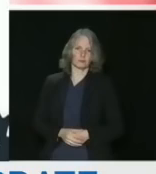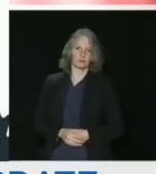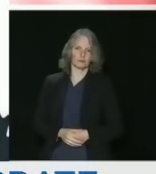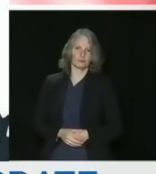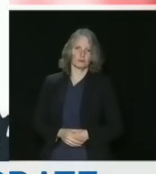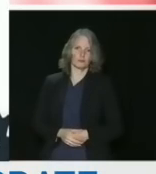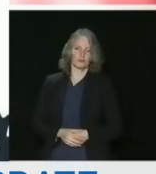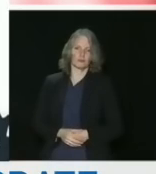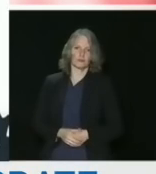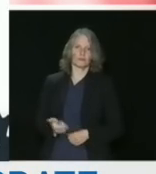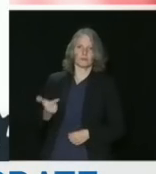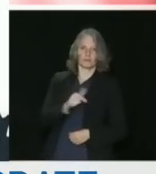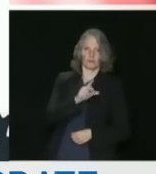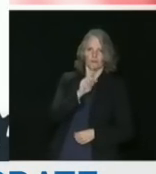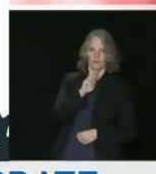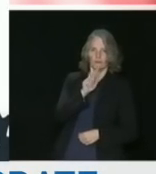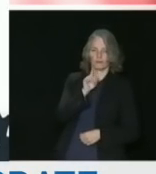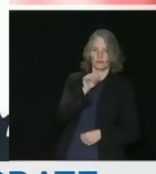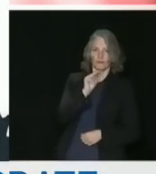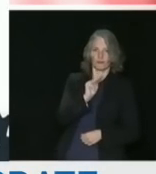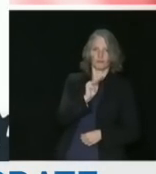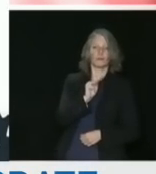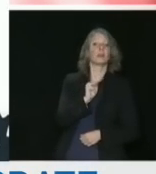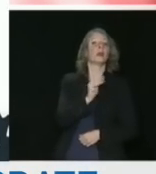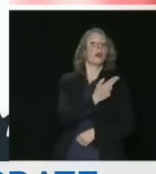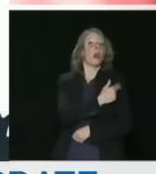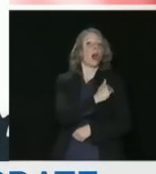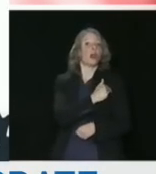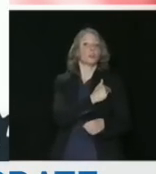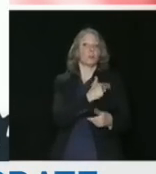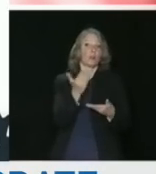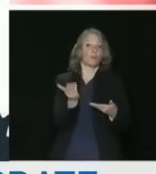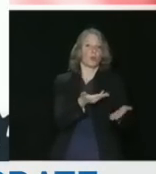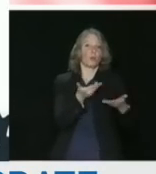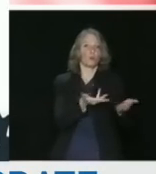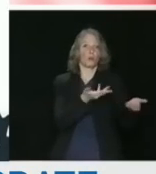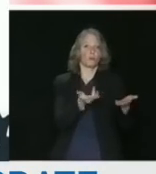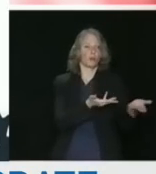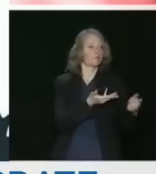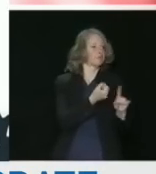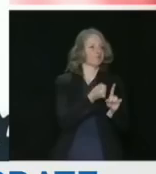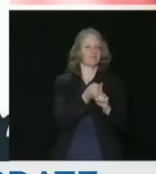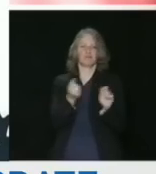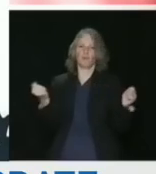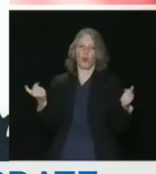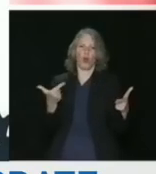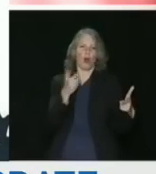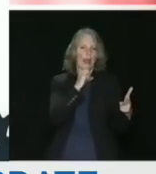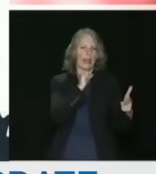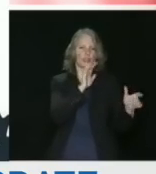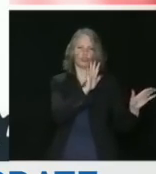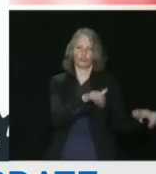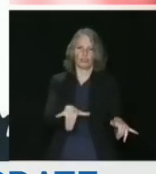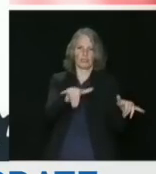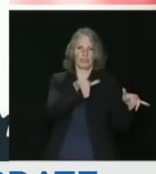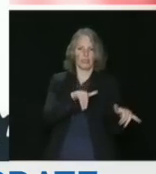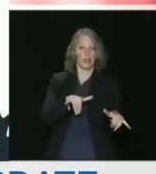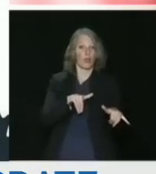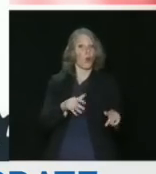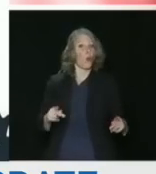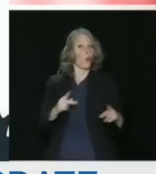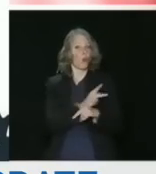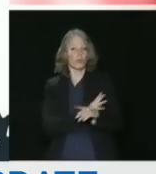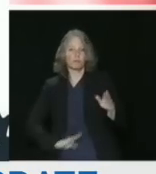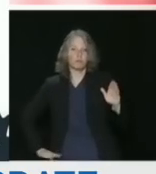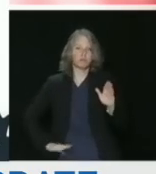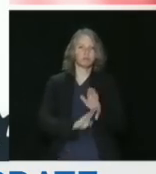5. While hospitalizations are increasing across all adult age groups, the steepest rise in the average number of